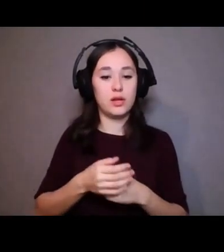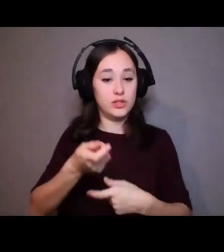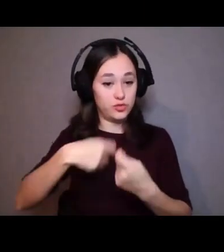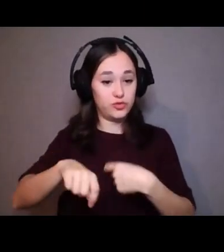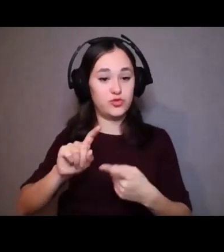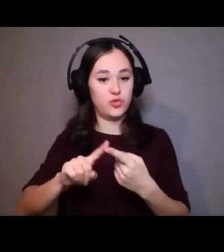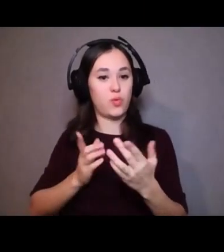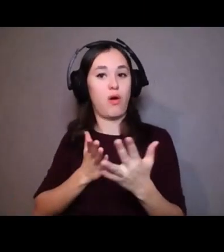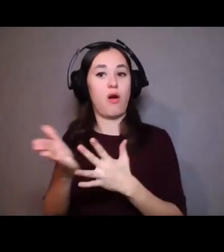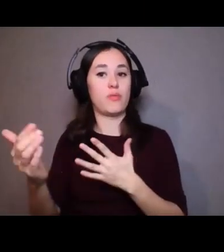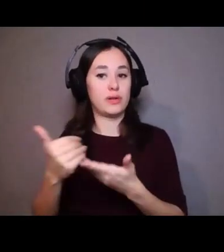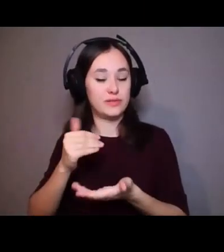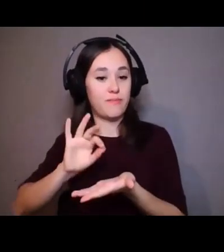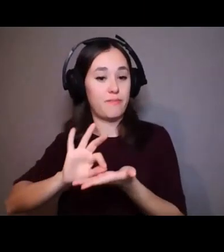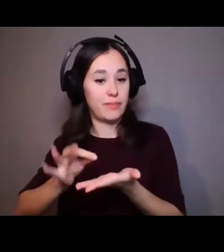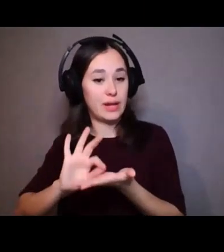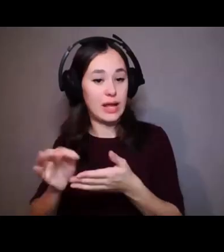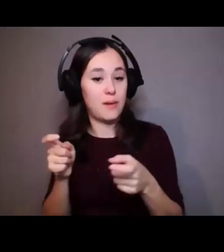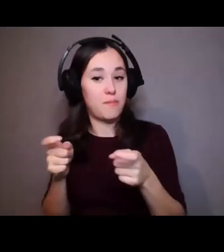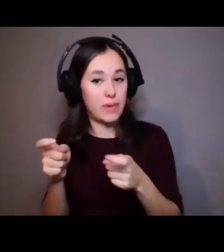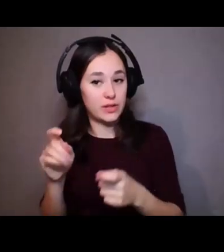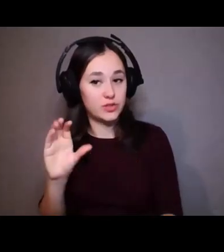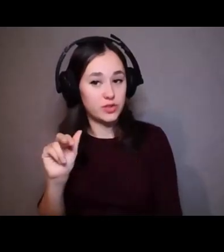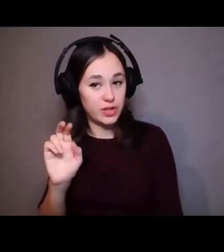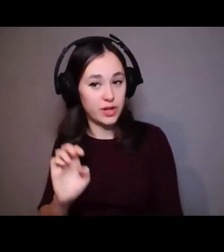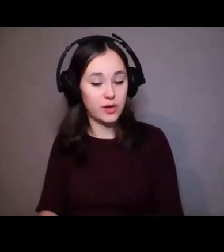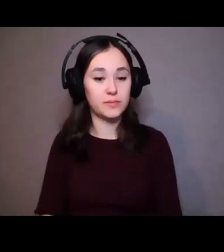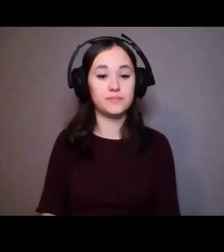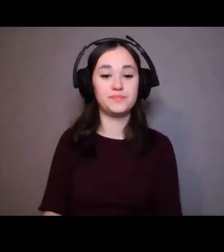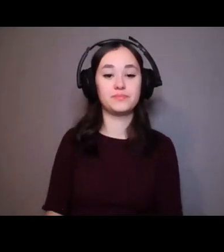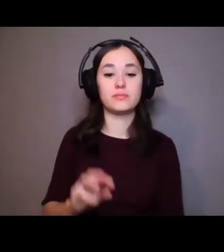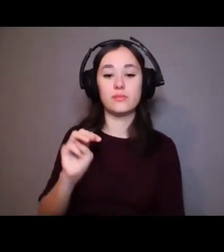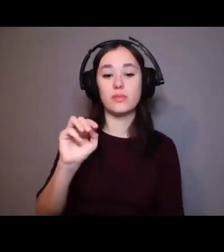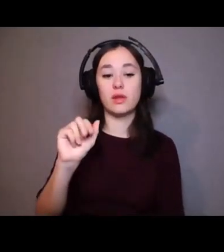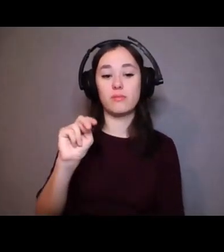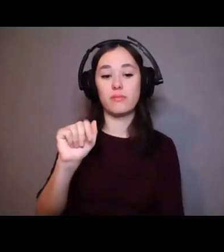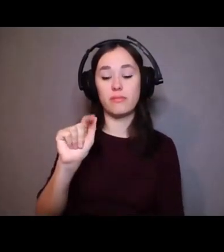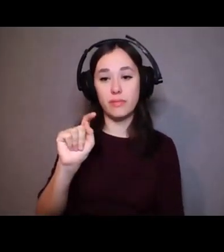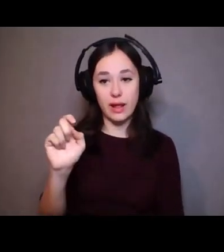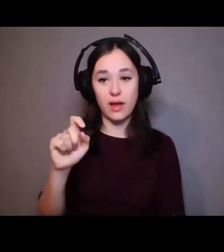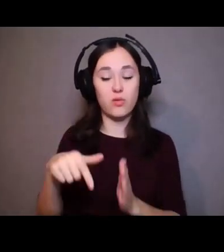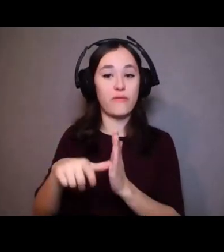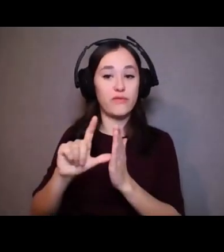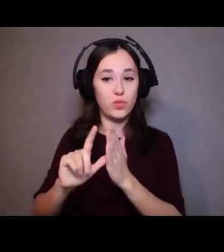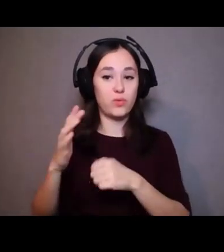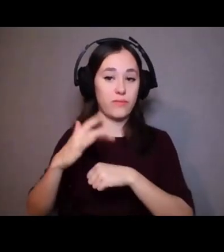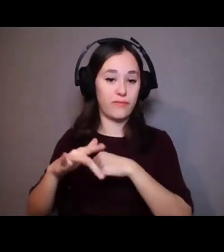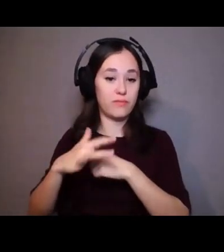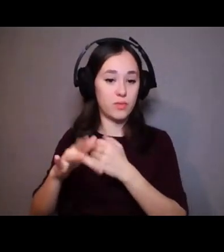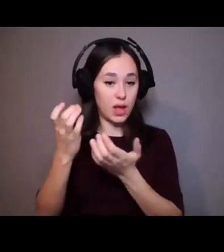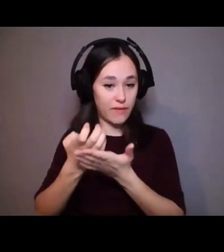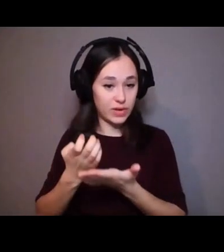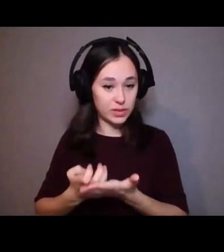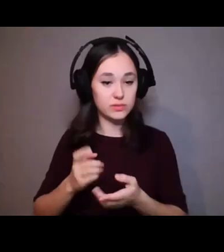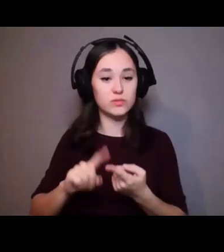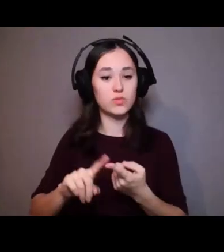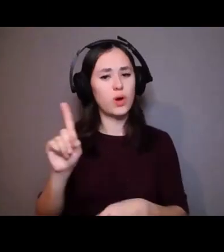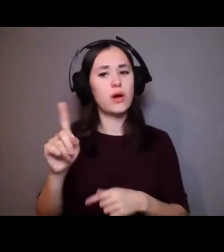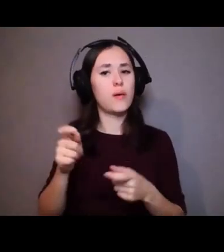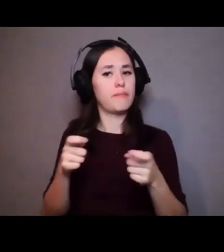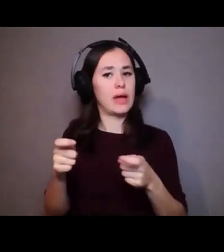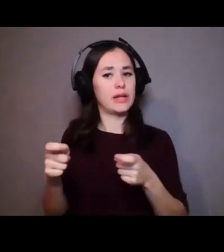To address this question, Manat reviewed available evidence, research on where managed care can bring value to